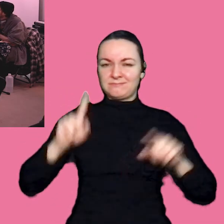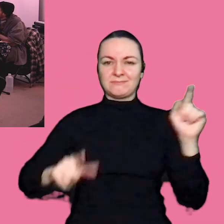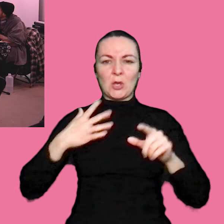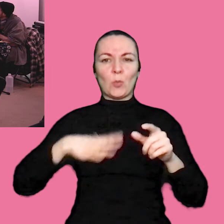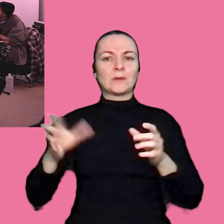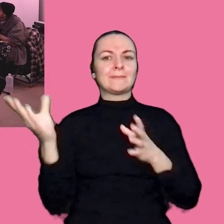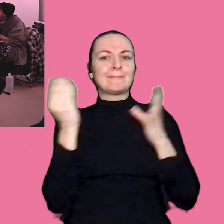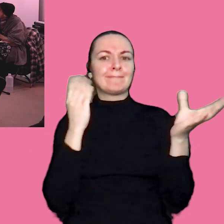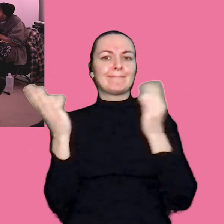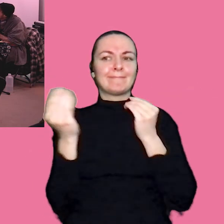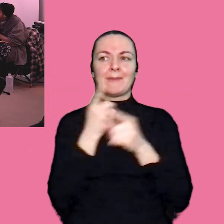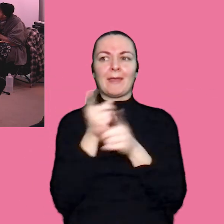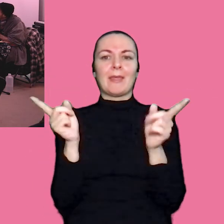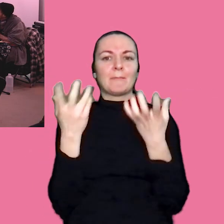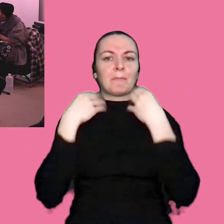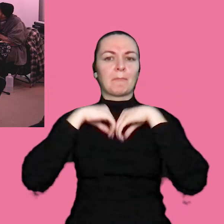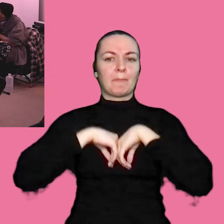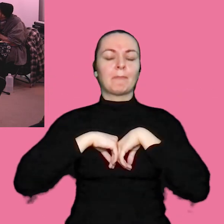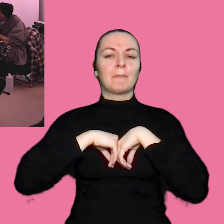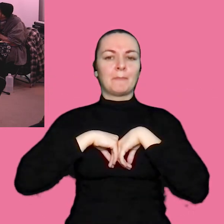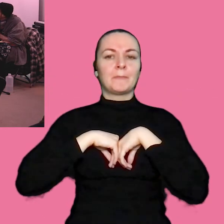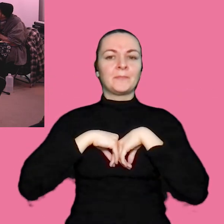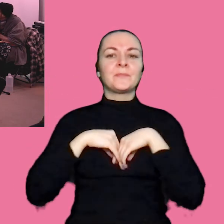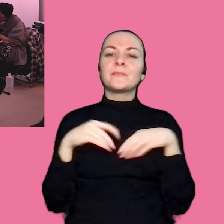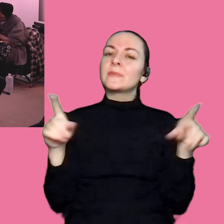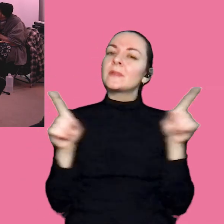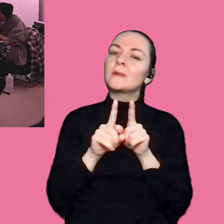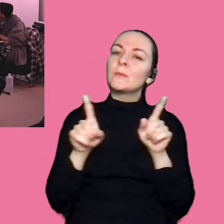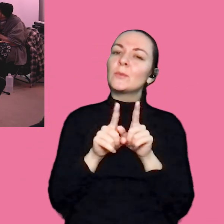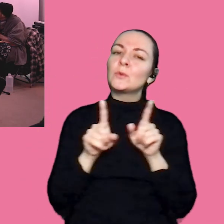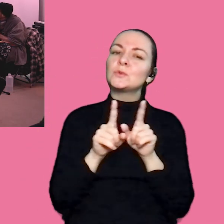want to hear about that. And also they help us